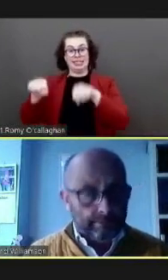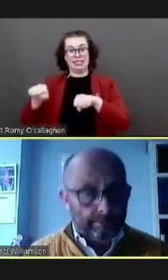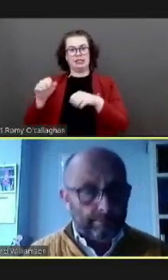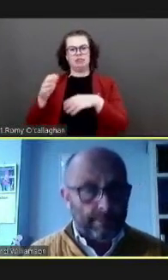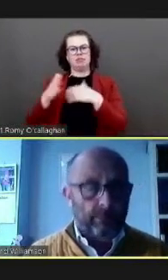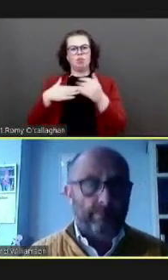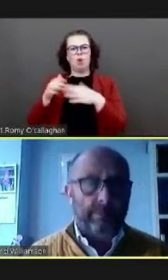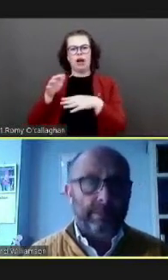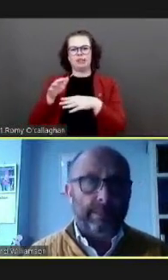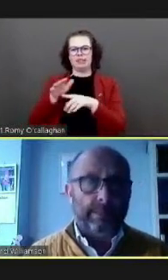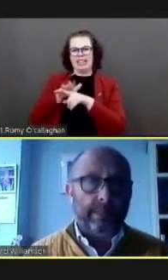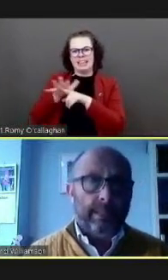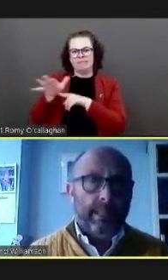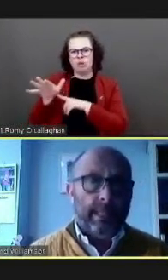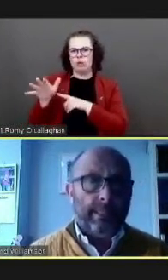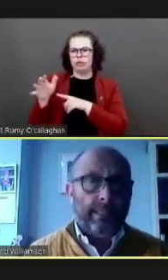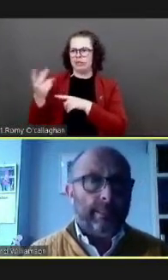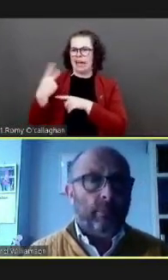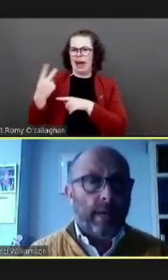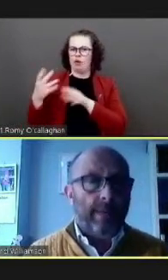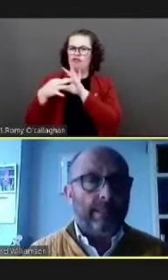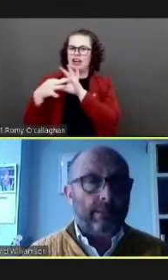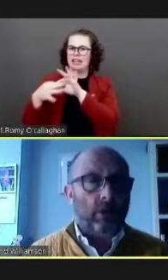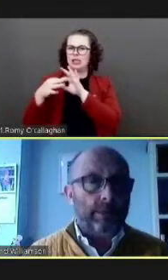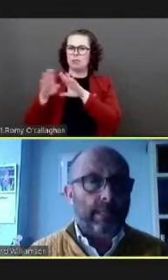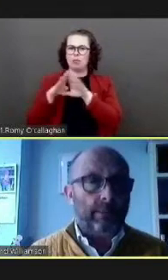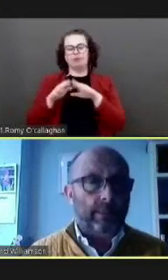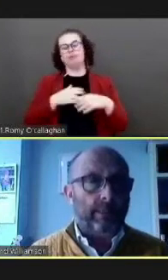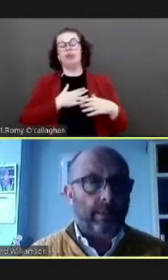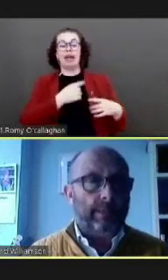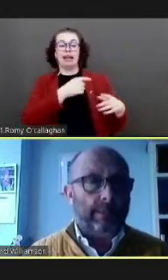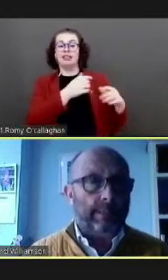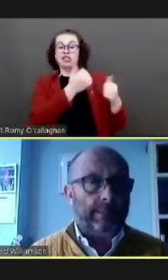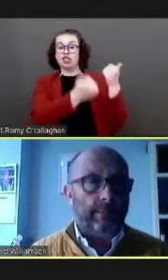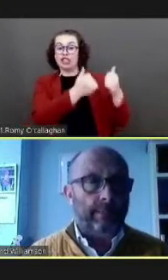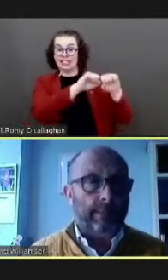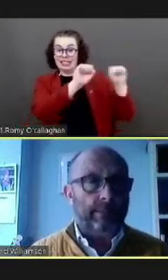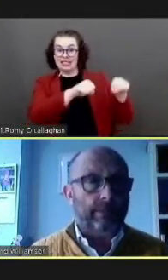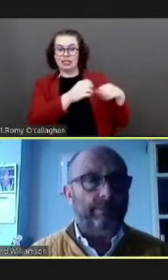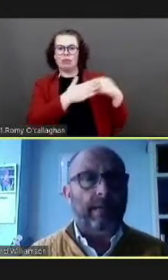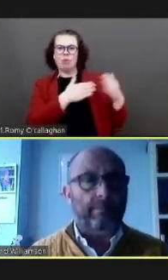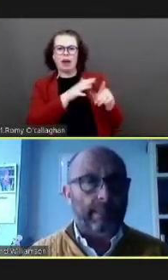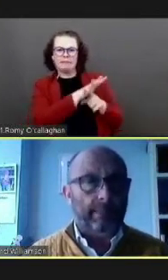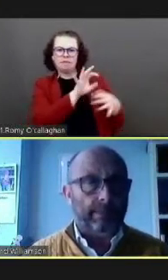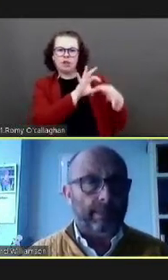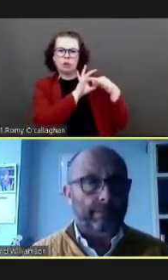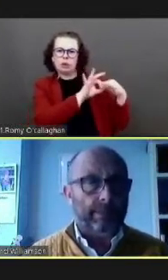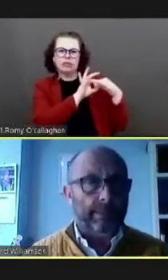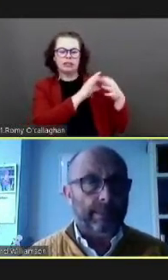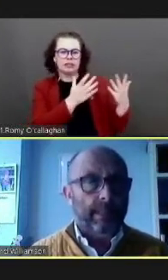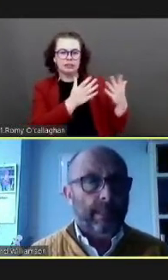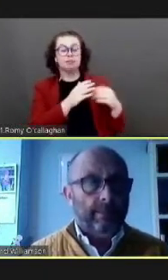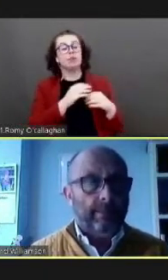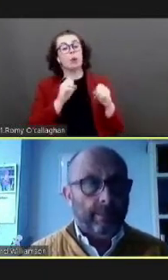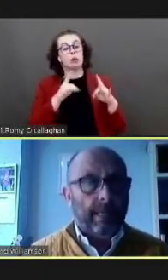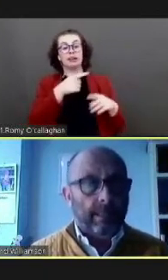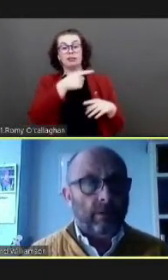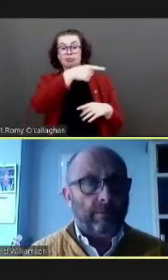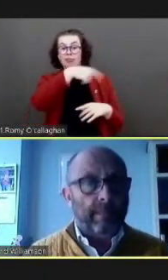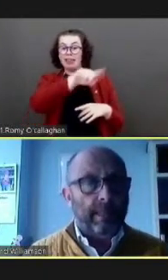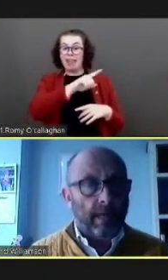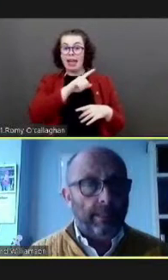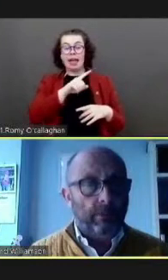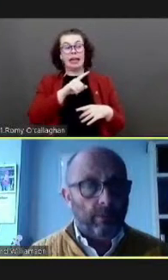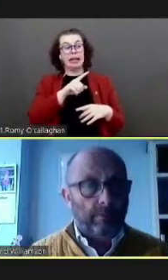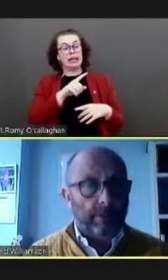and this references it, is that where there's contact with an ID services or developmental services, that they can